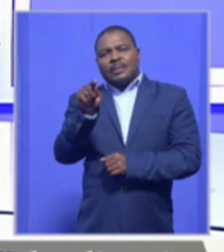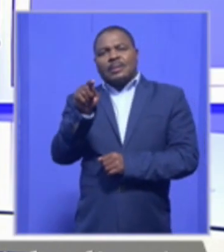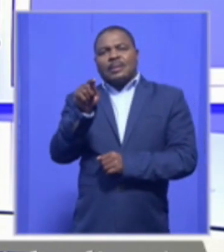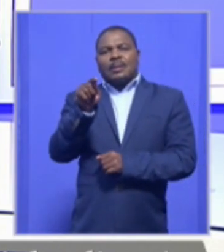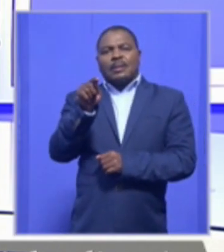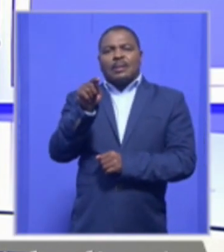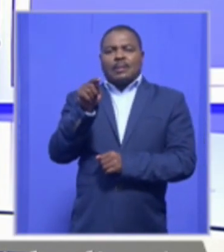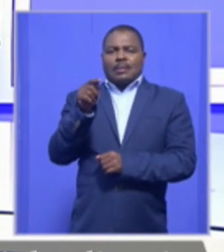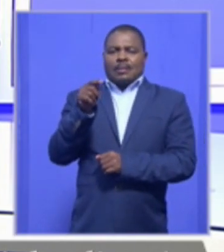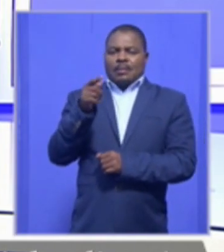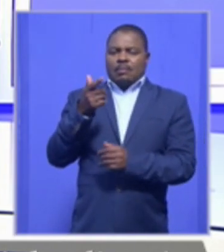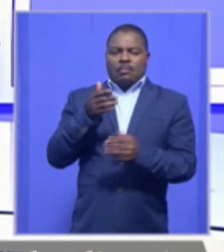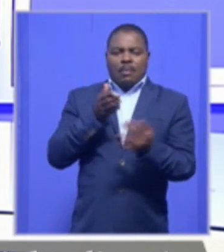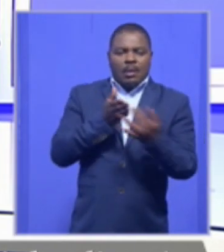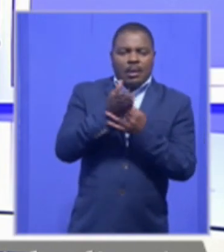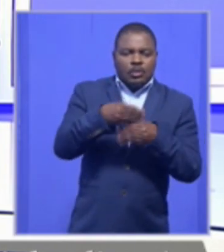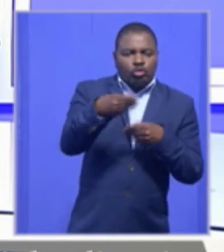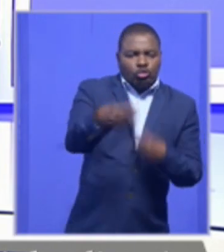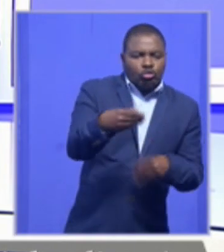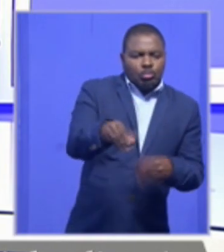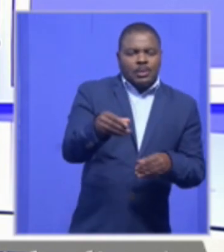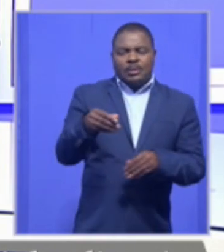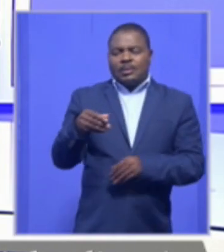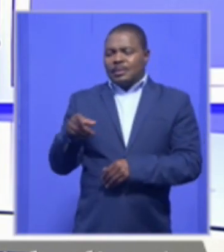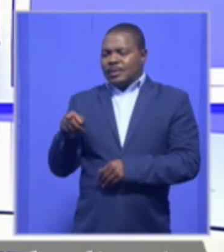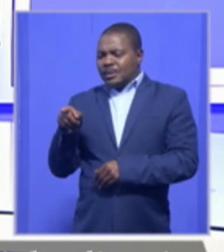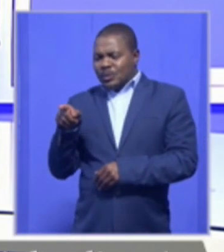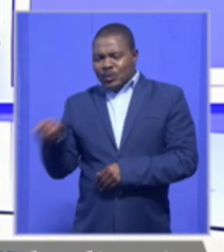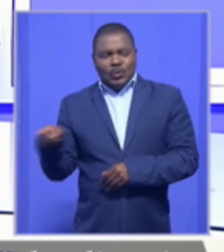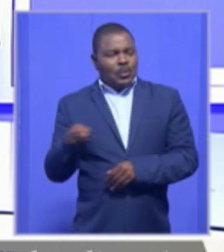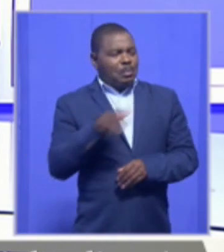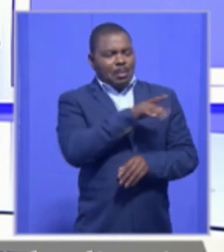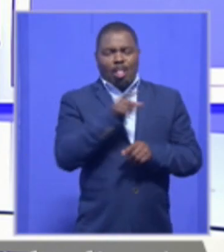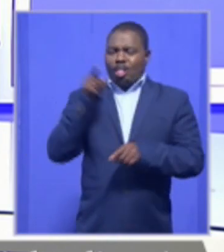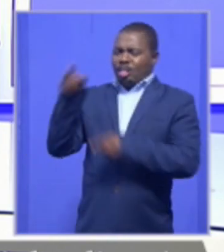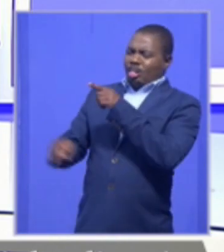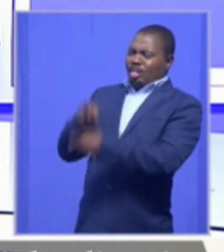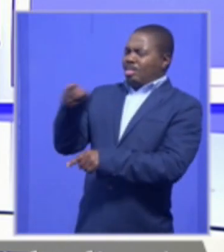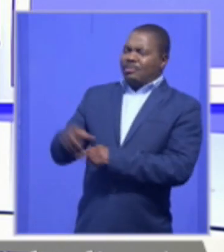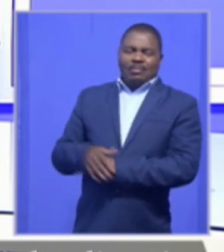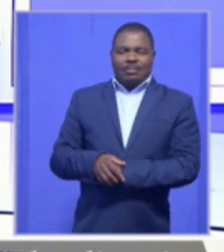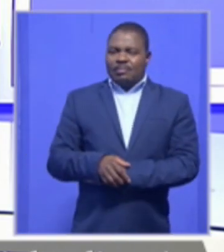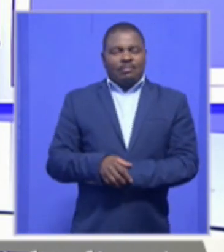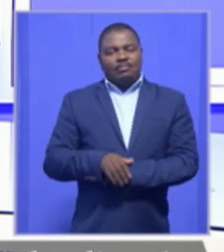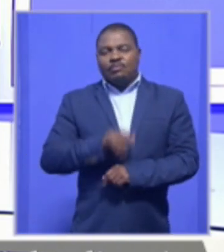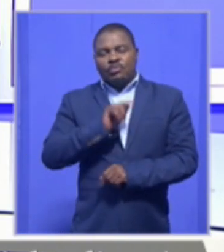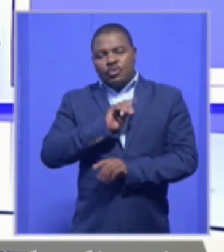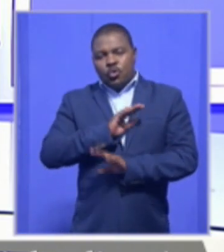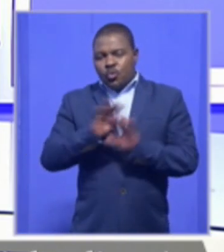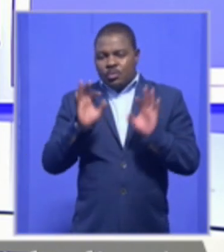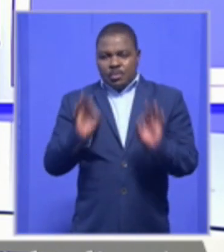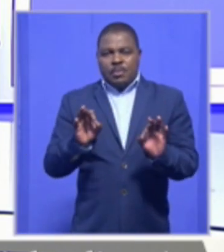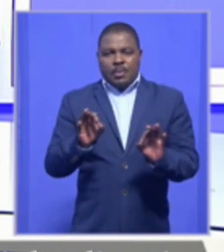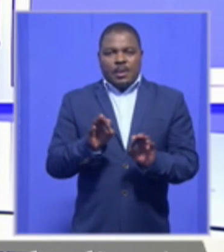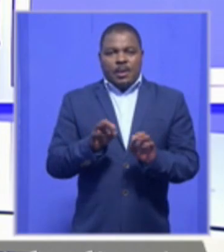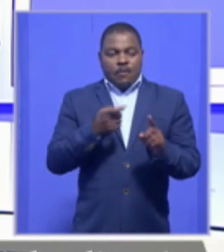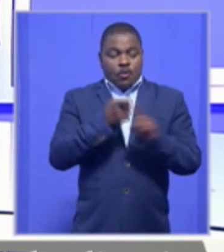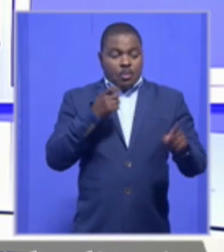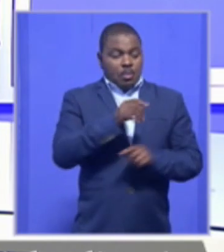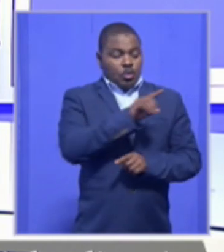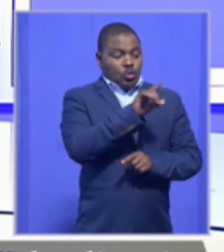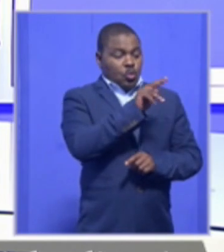se latofatšwego ka go leka go thibela phihlelelo ya NPA go ditokomane ge le dife goba dife tšeo di bego di le pele ga khomišene ya